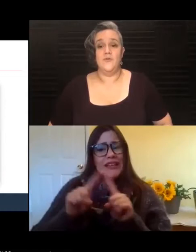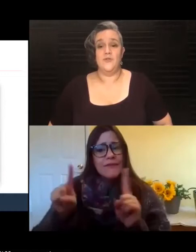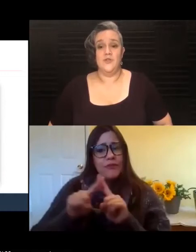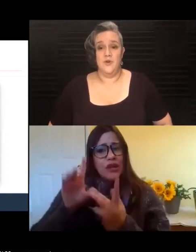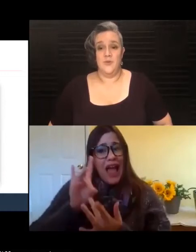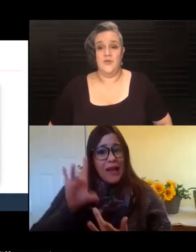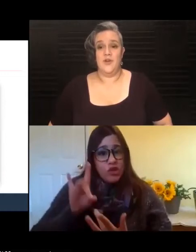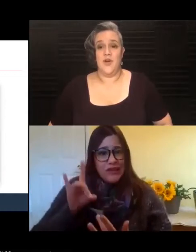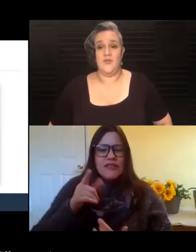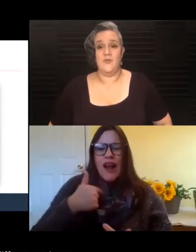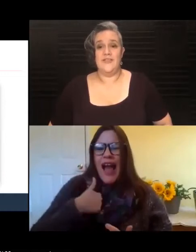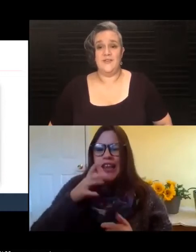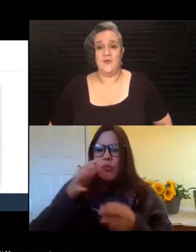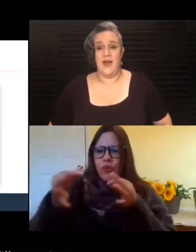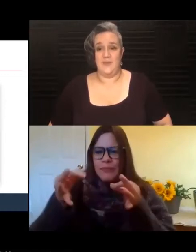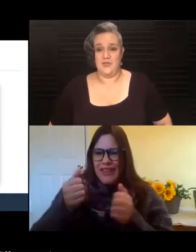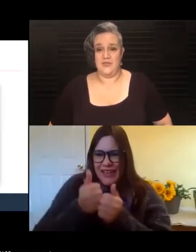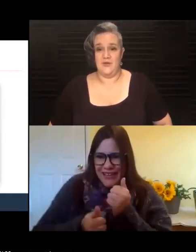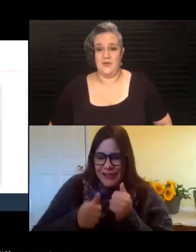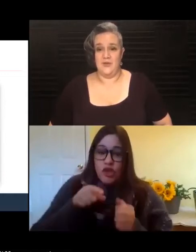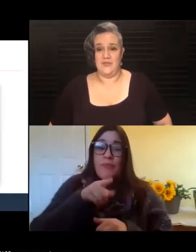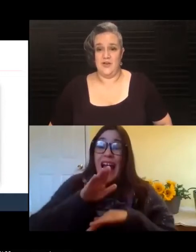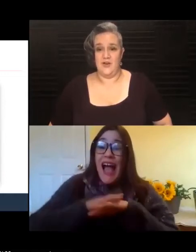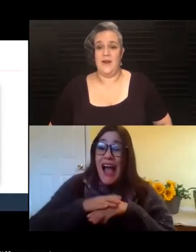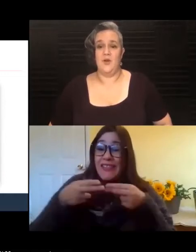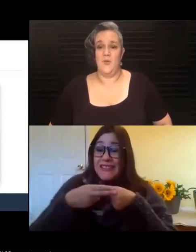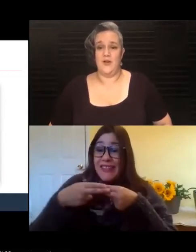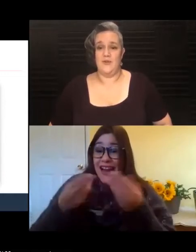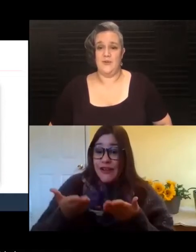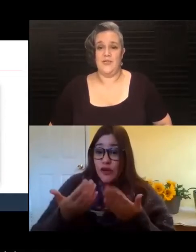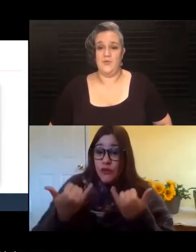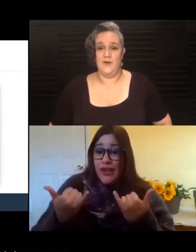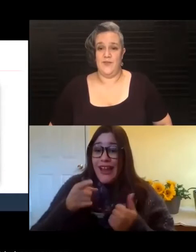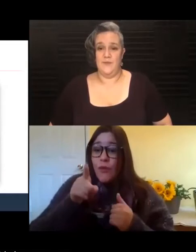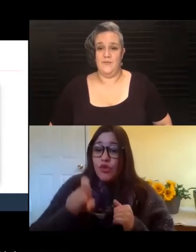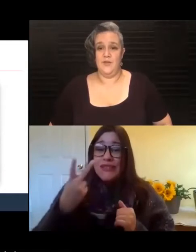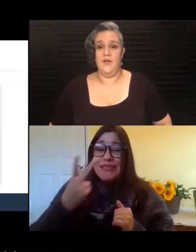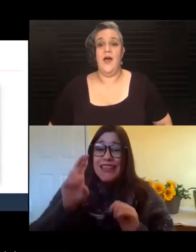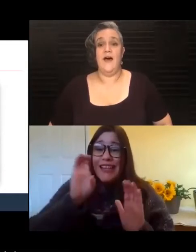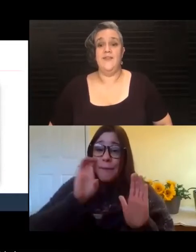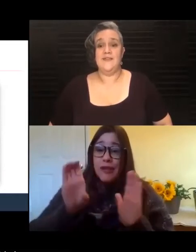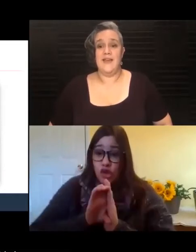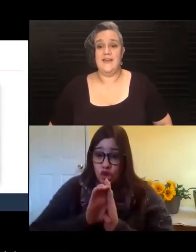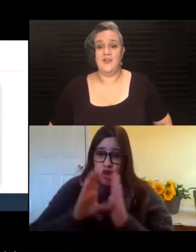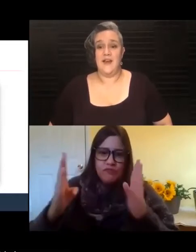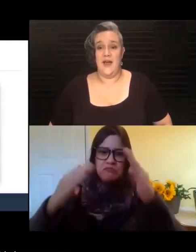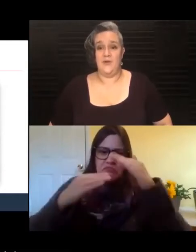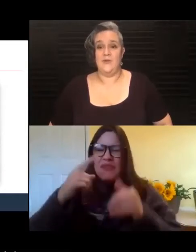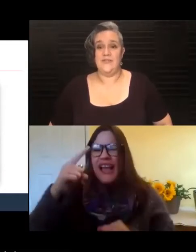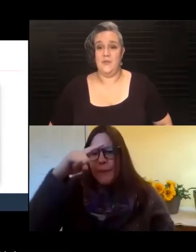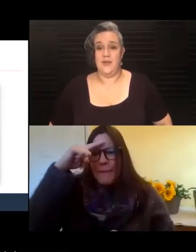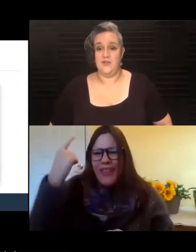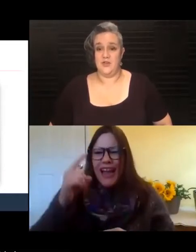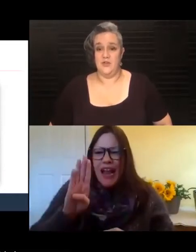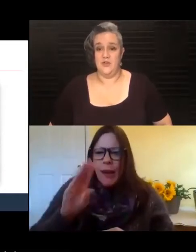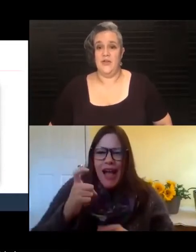Also, for Zoom, there are 3 different options that you can use here, and I'm going to walk you through each one of them. On this slide here now, you can